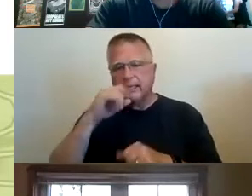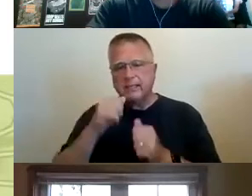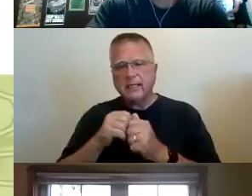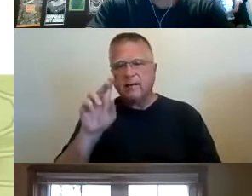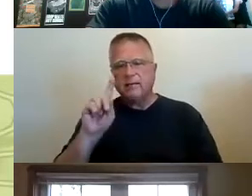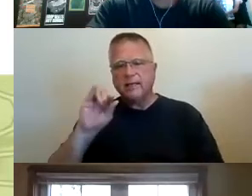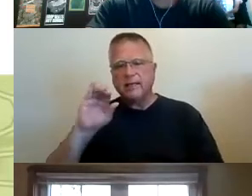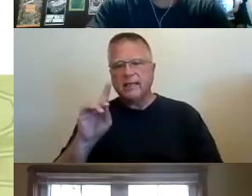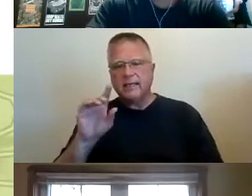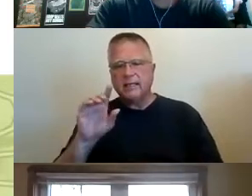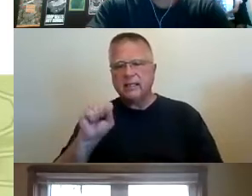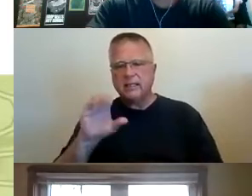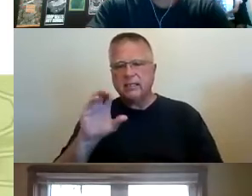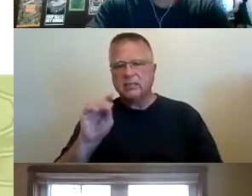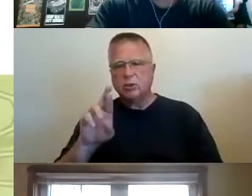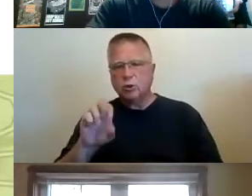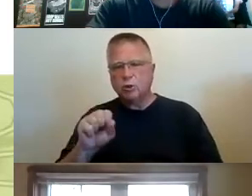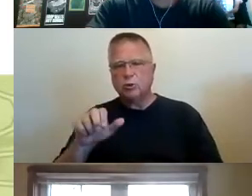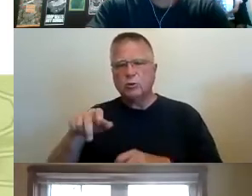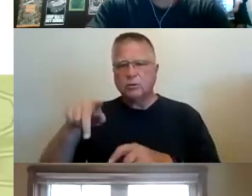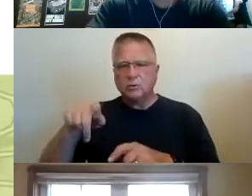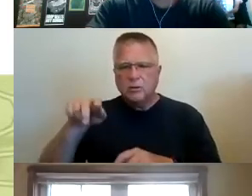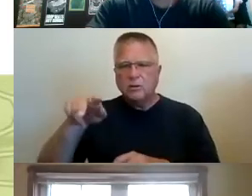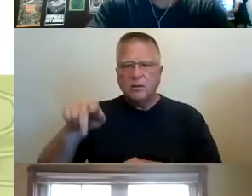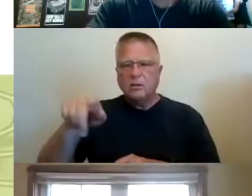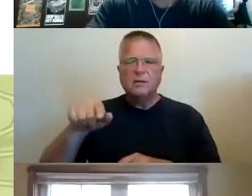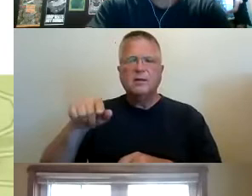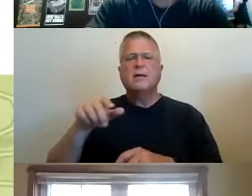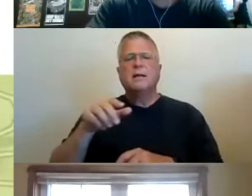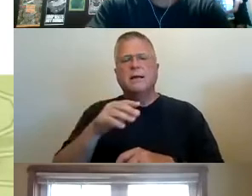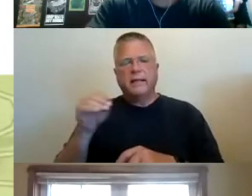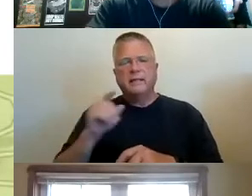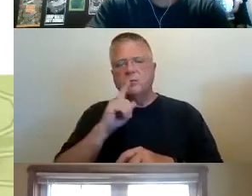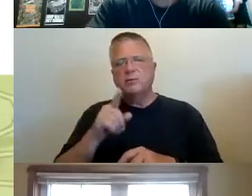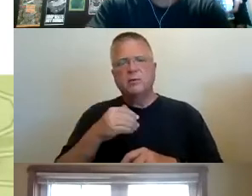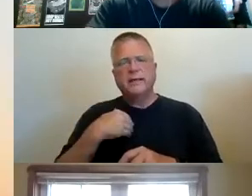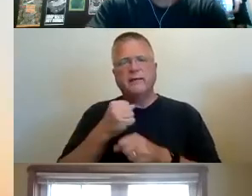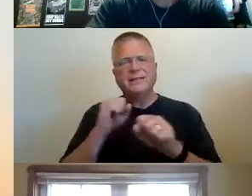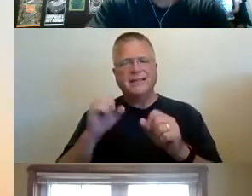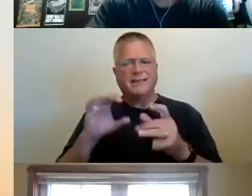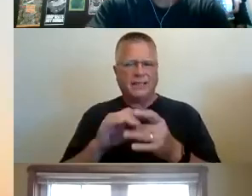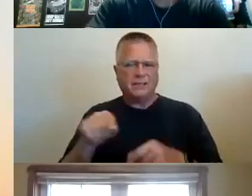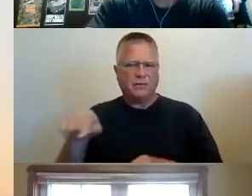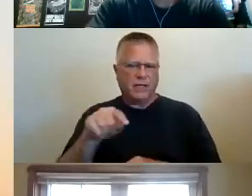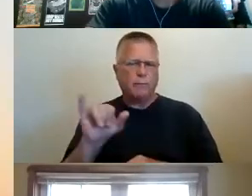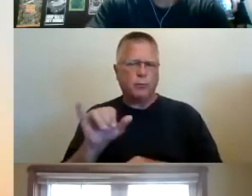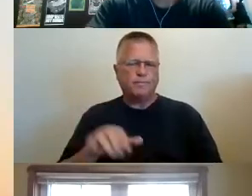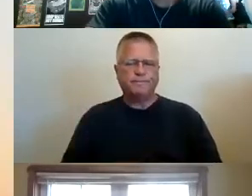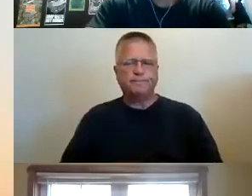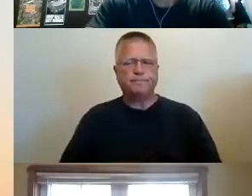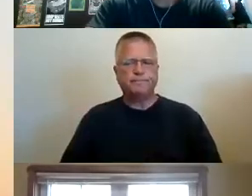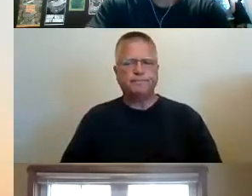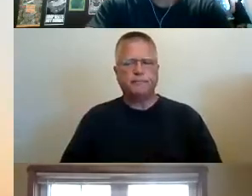kinds of things that we see about the neighborhood, making sure that we have that safe connection for them. Go ahead to the next slide.